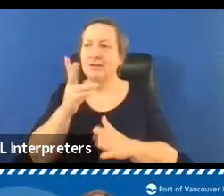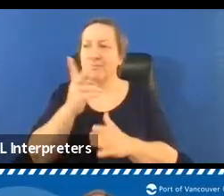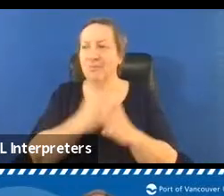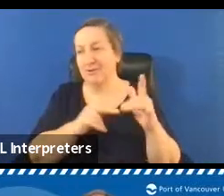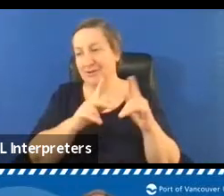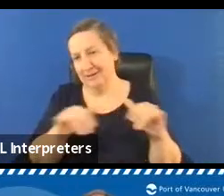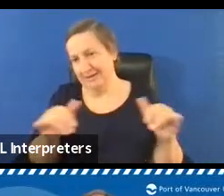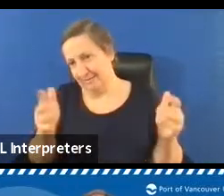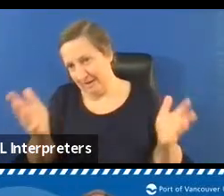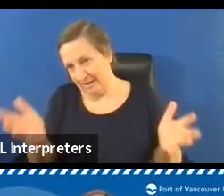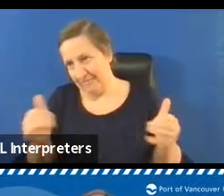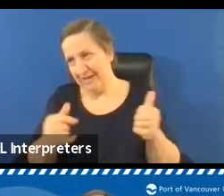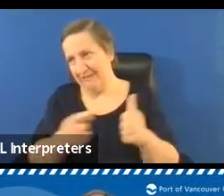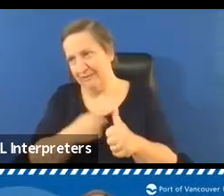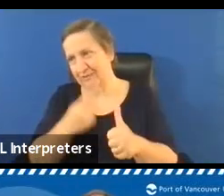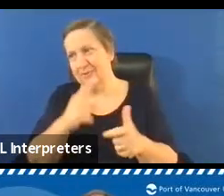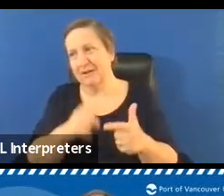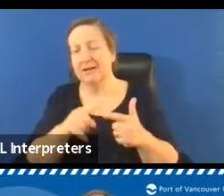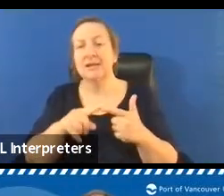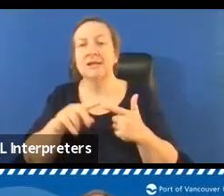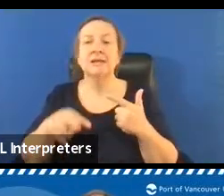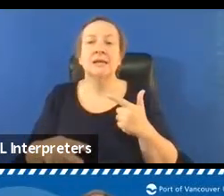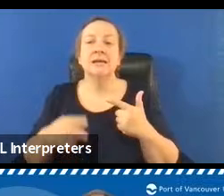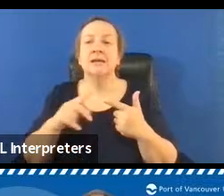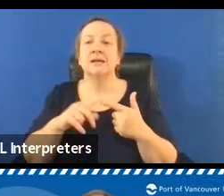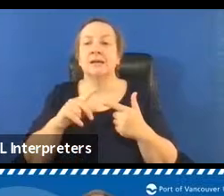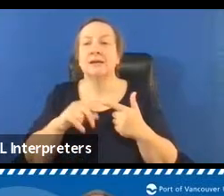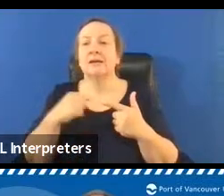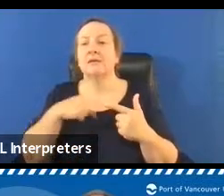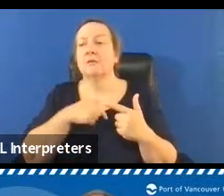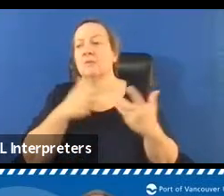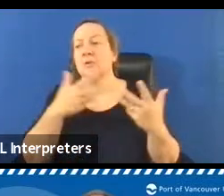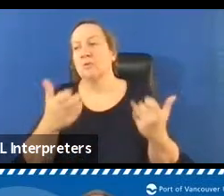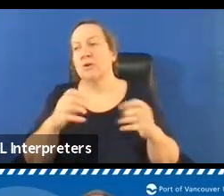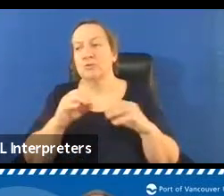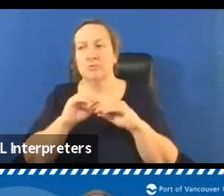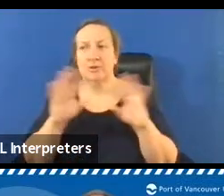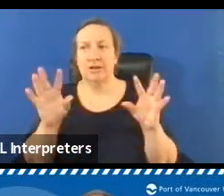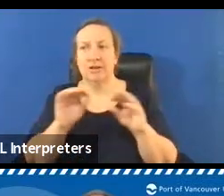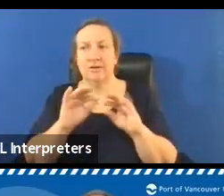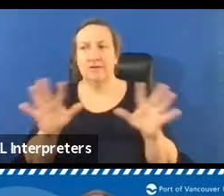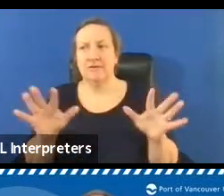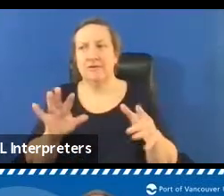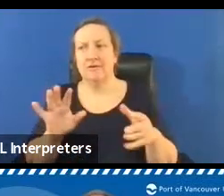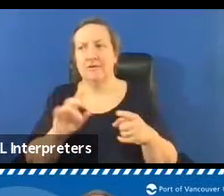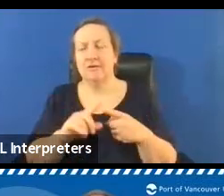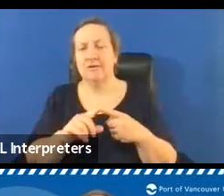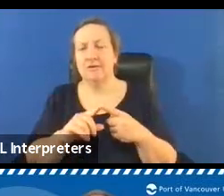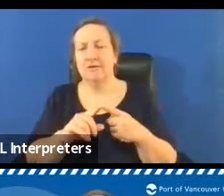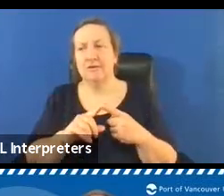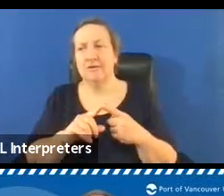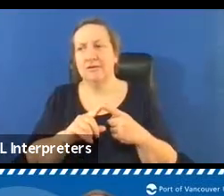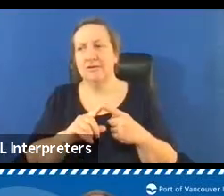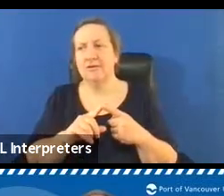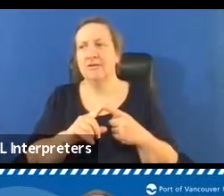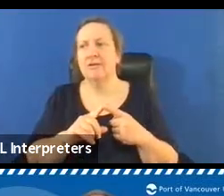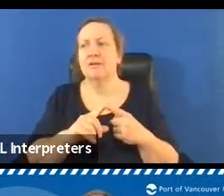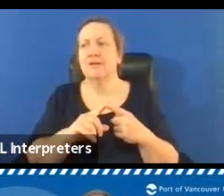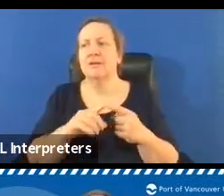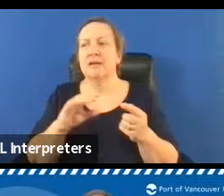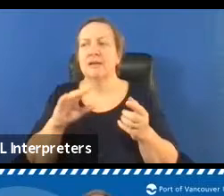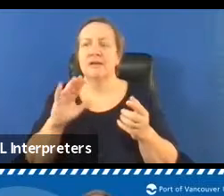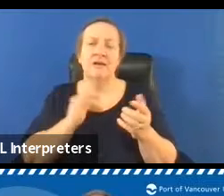time. That's the first one. And then second, we just wanted to clarify in the